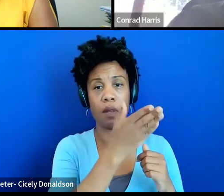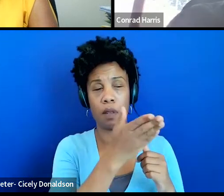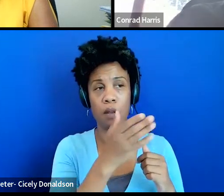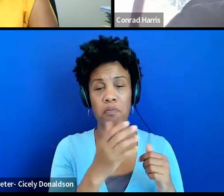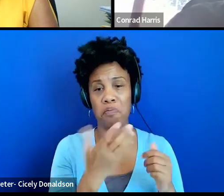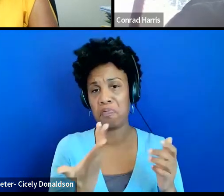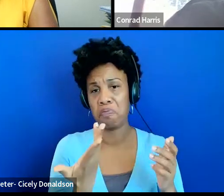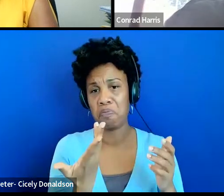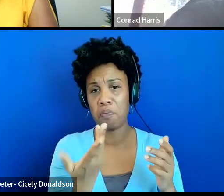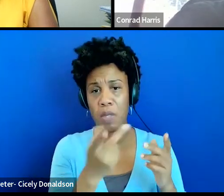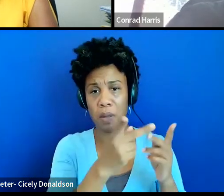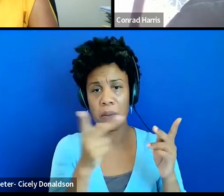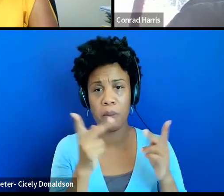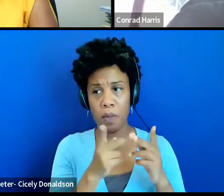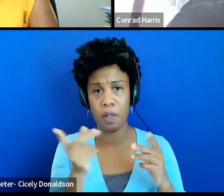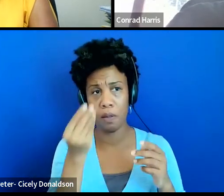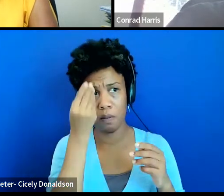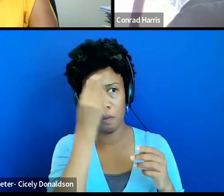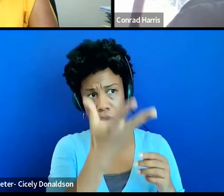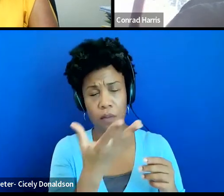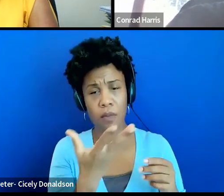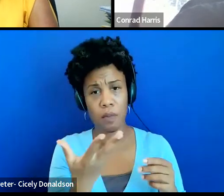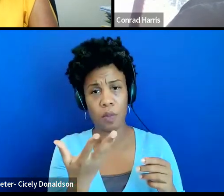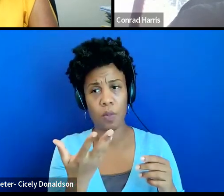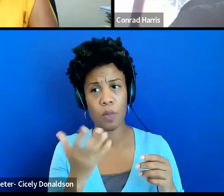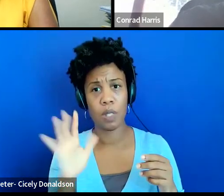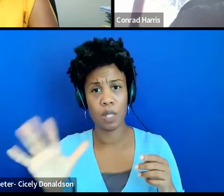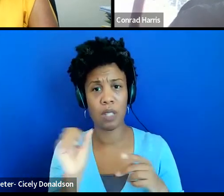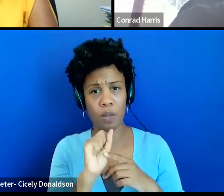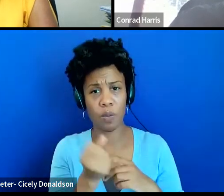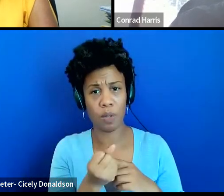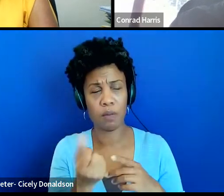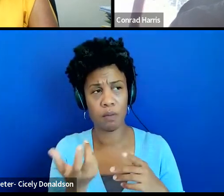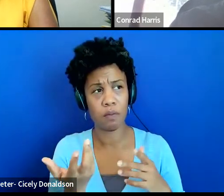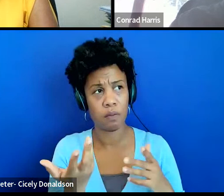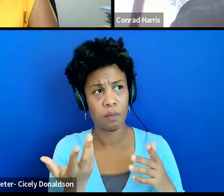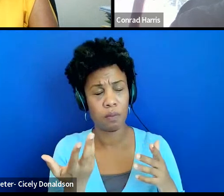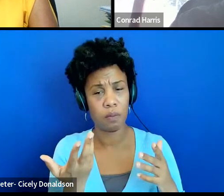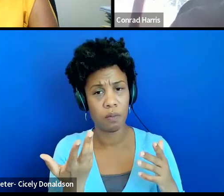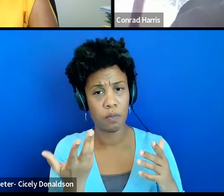know his position. And if there wasn't